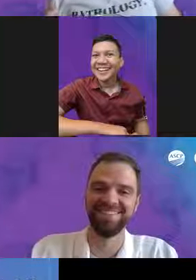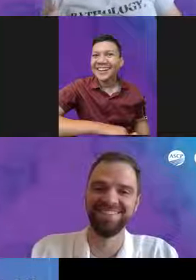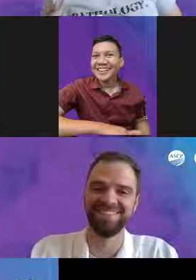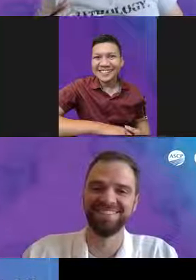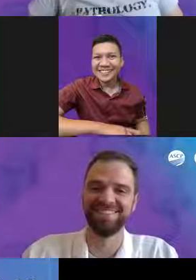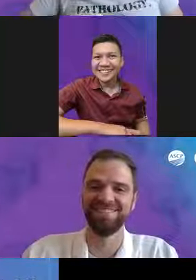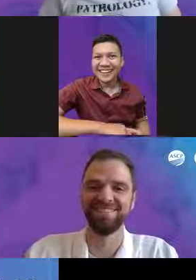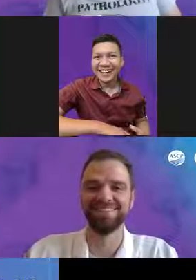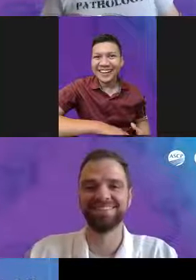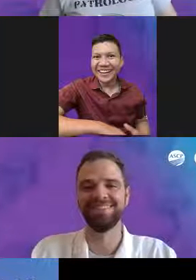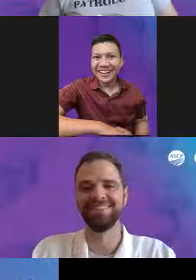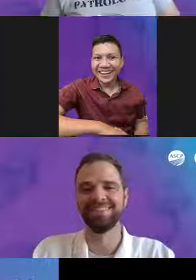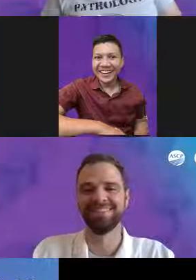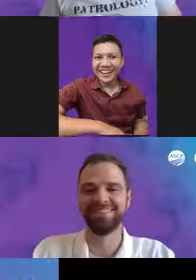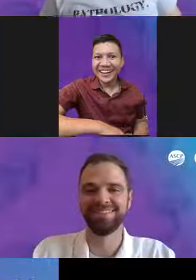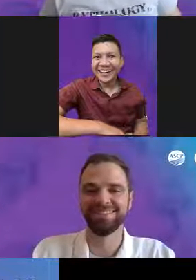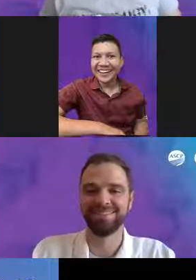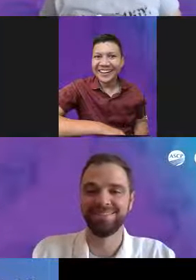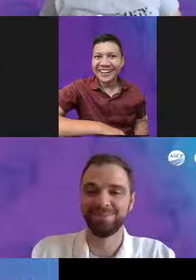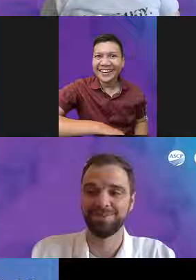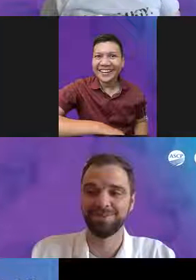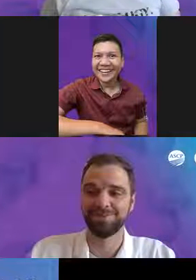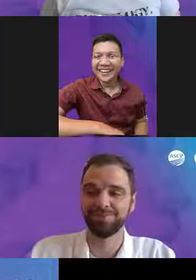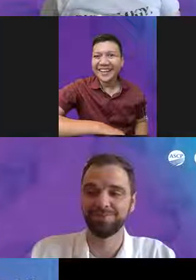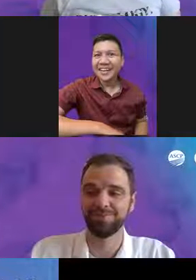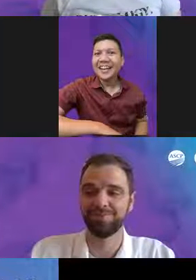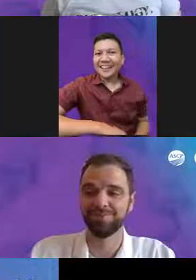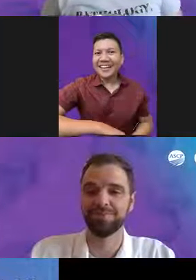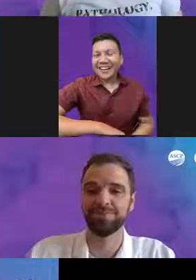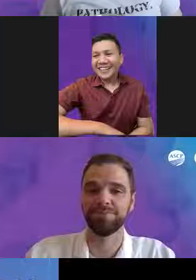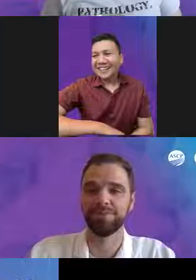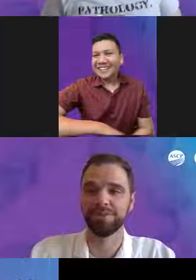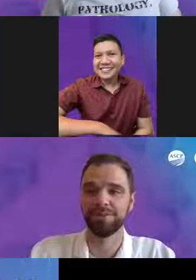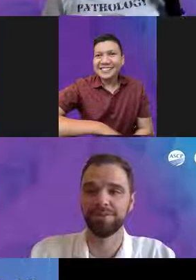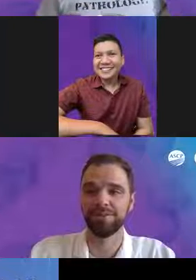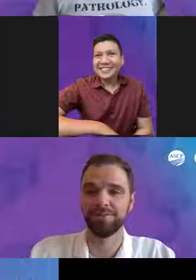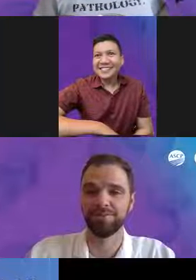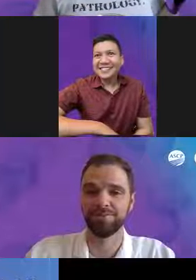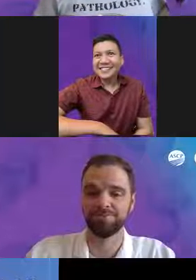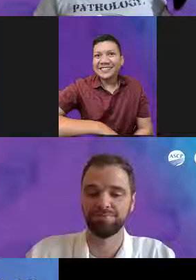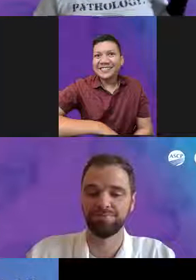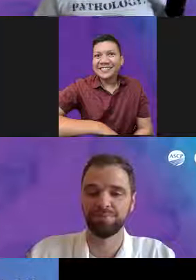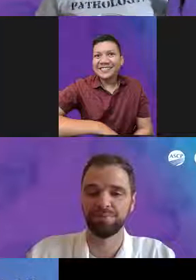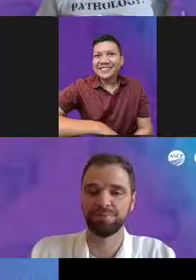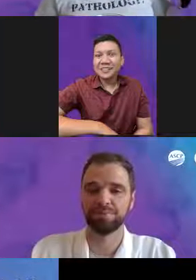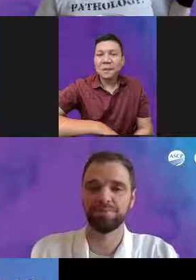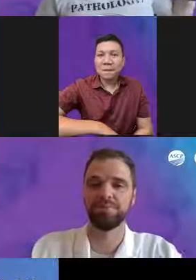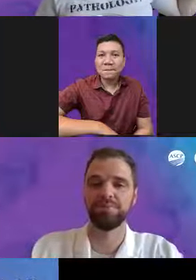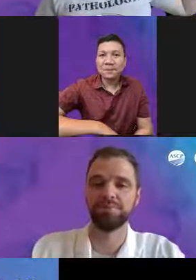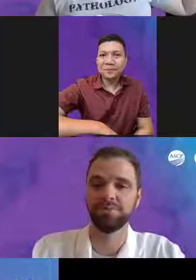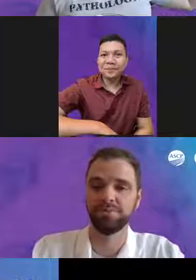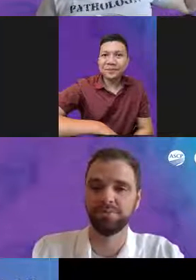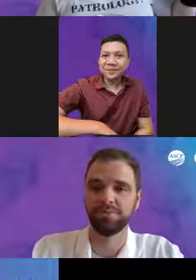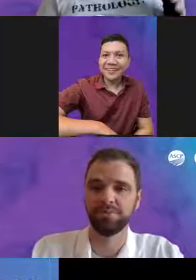When I talk about the red cells, I'm going to tell you they're my favorite blood cell because the white blood cells, they're like